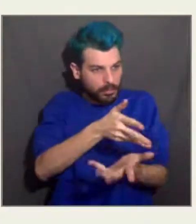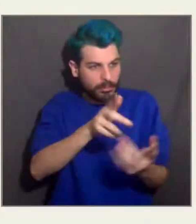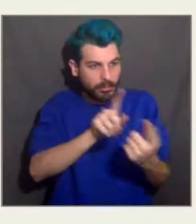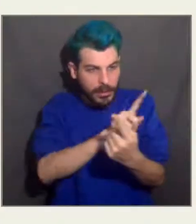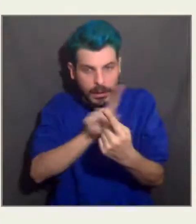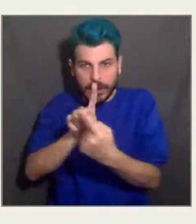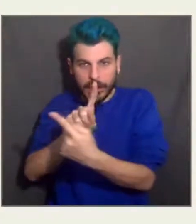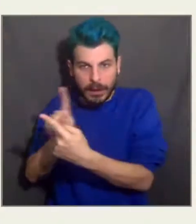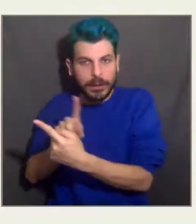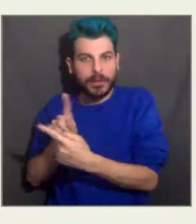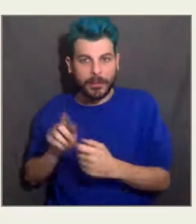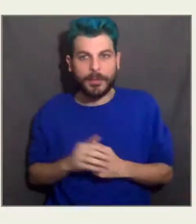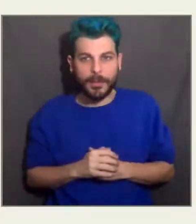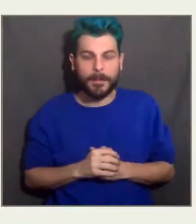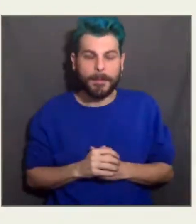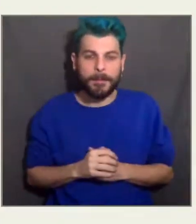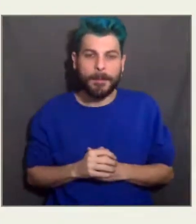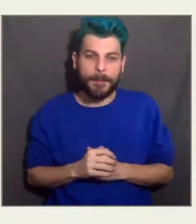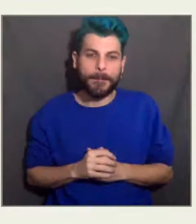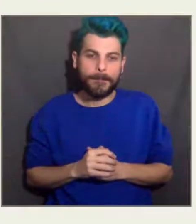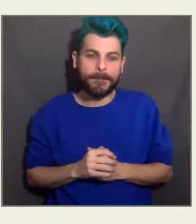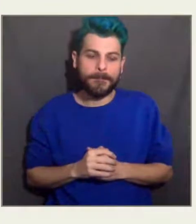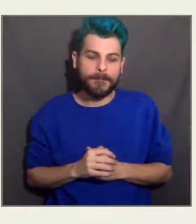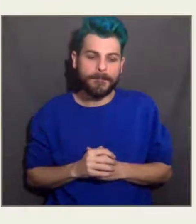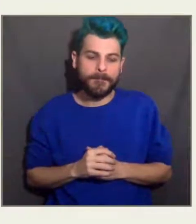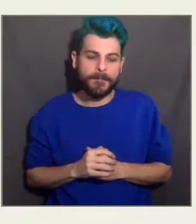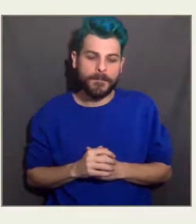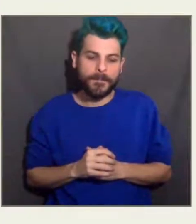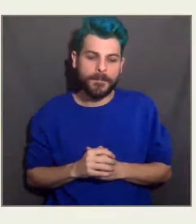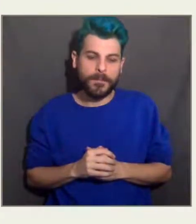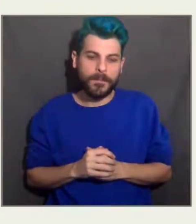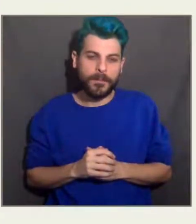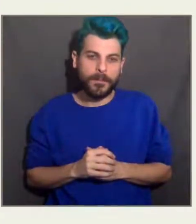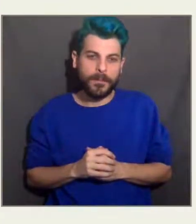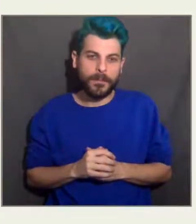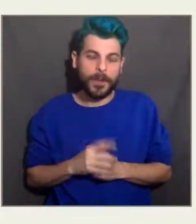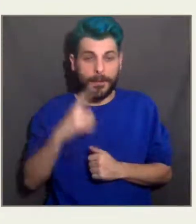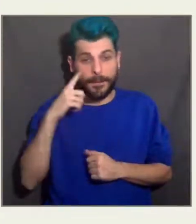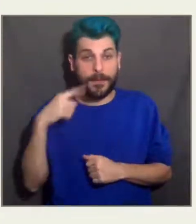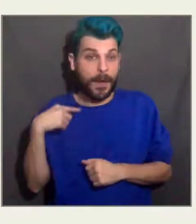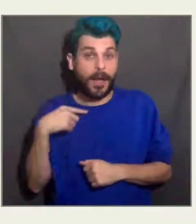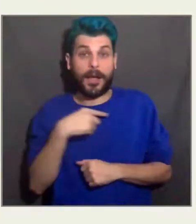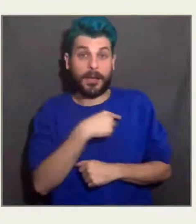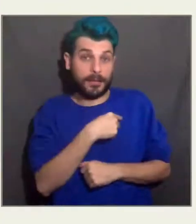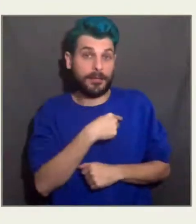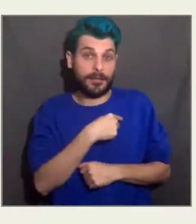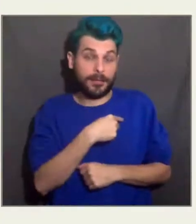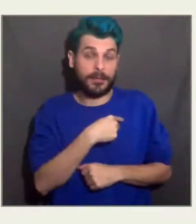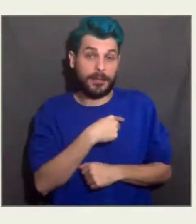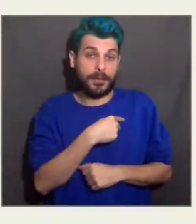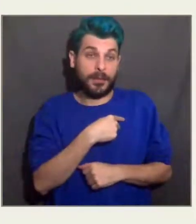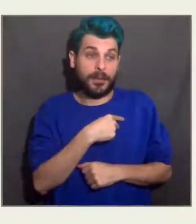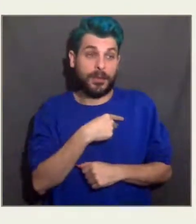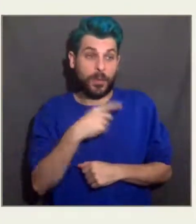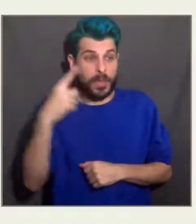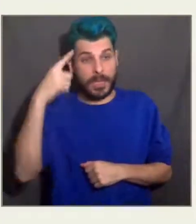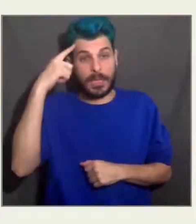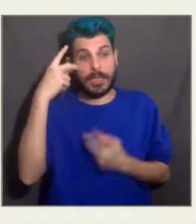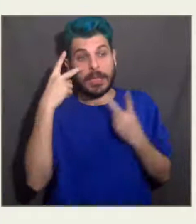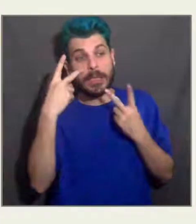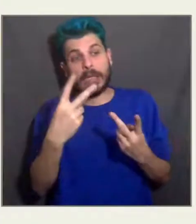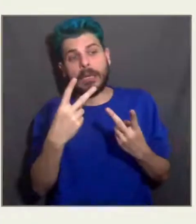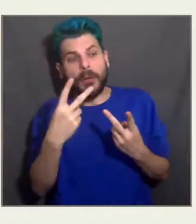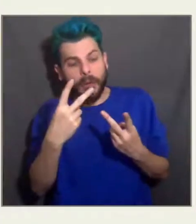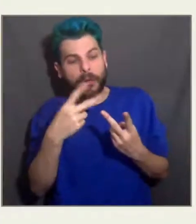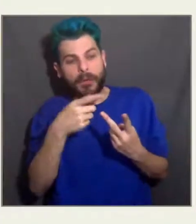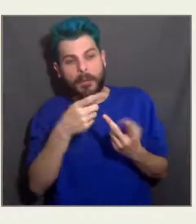I think where we come in is to make sure that those public areas, if there has been an illegal dump or if encampment